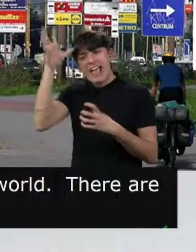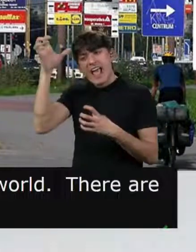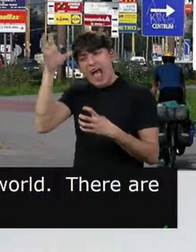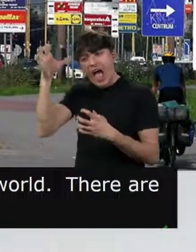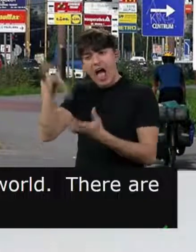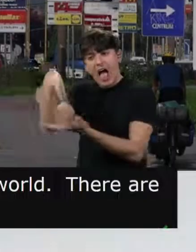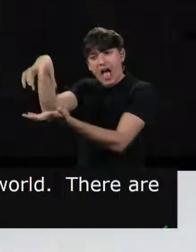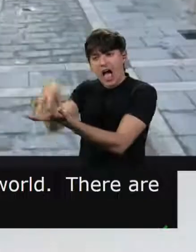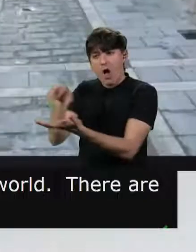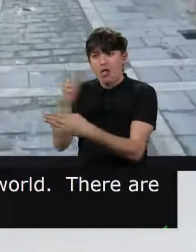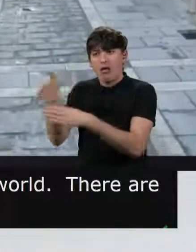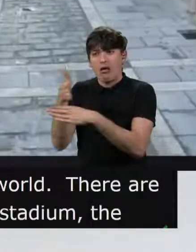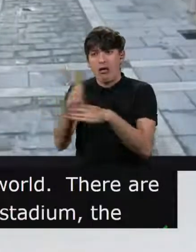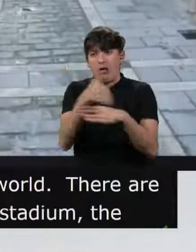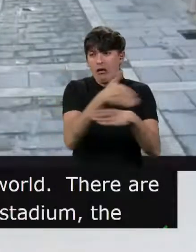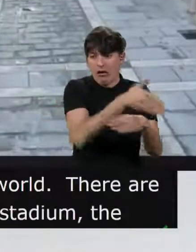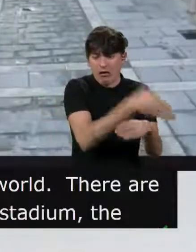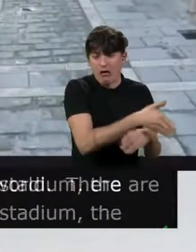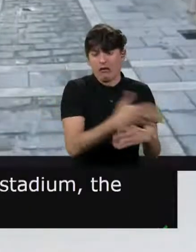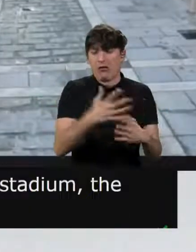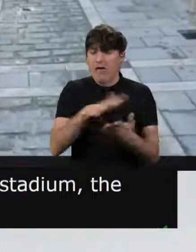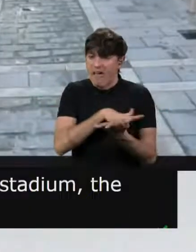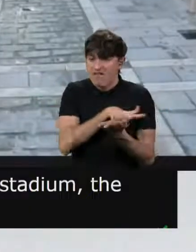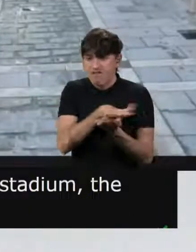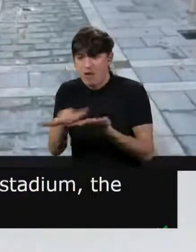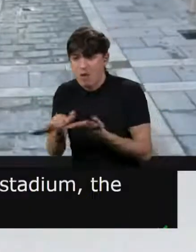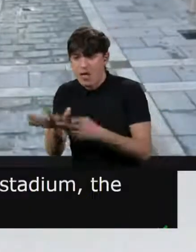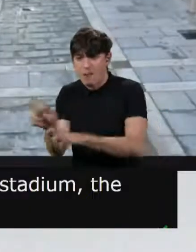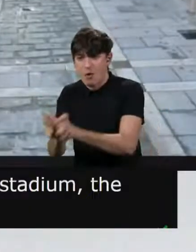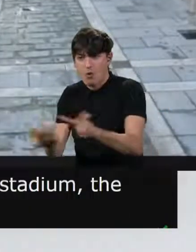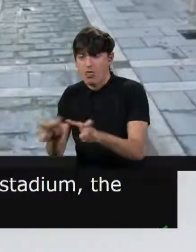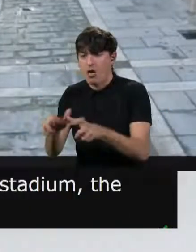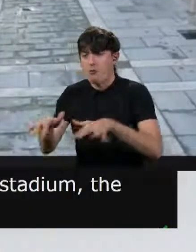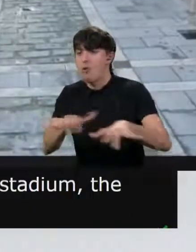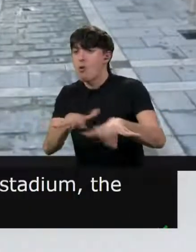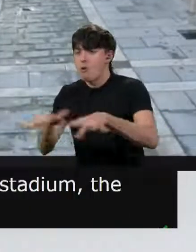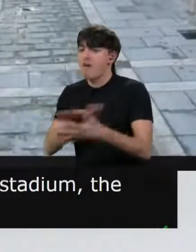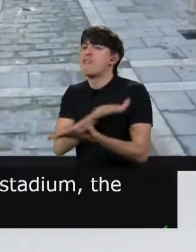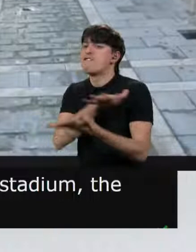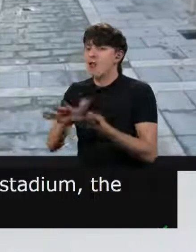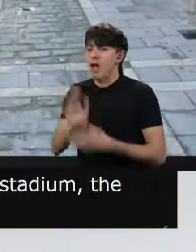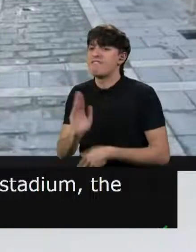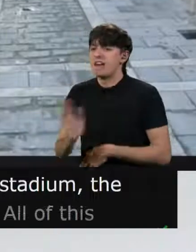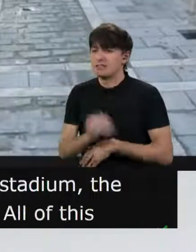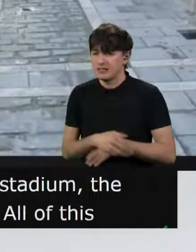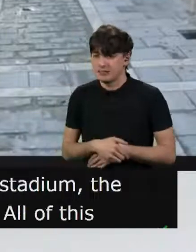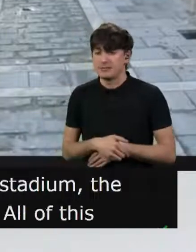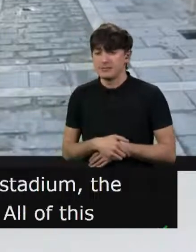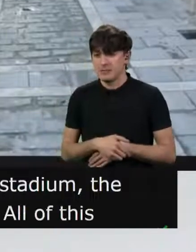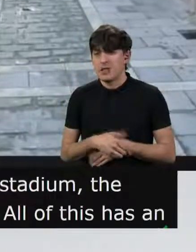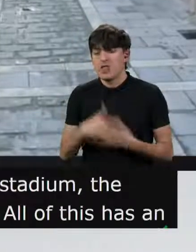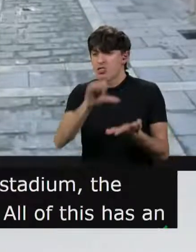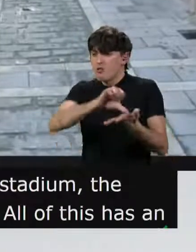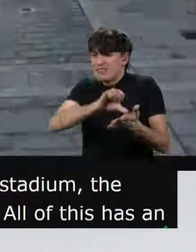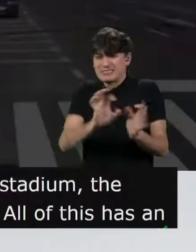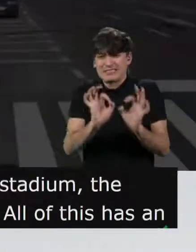McDonald's, to the city center. All of this has an impact on the citizens'